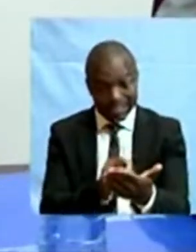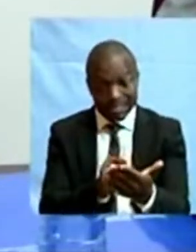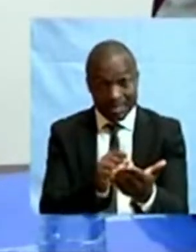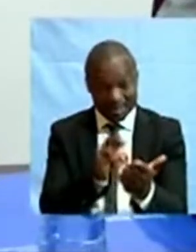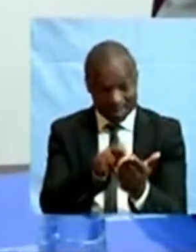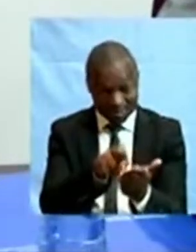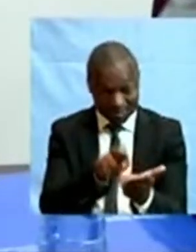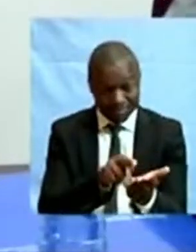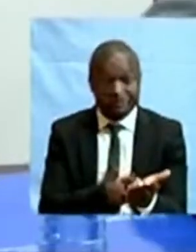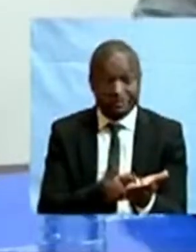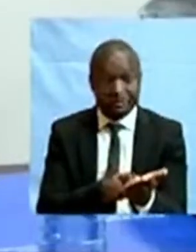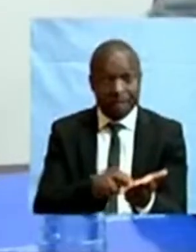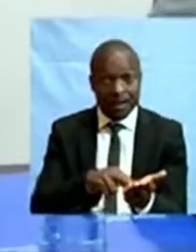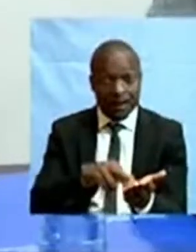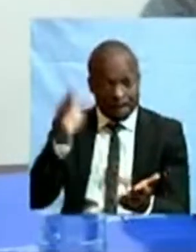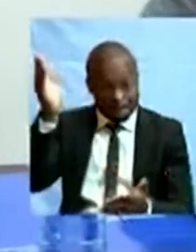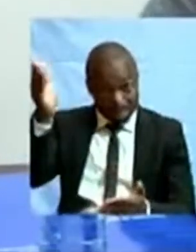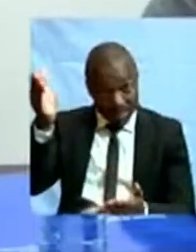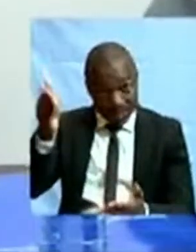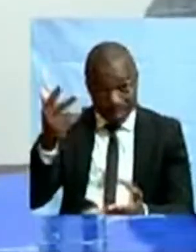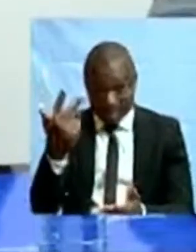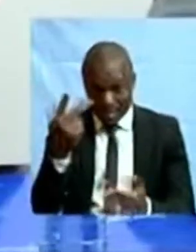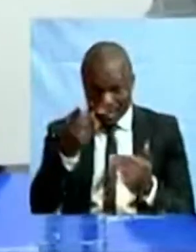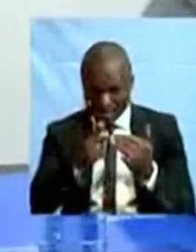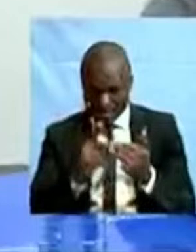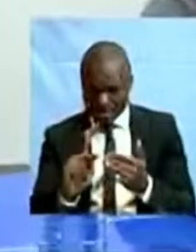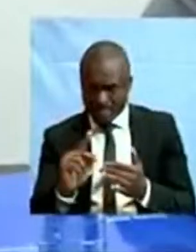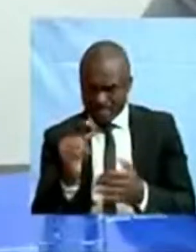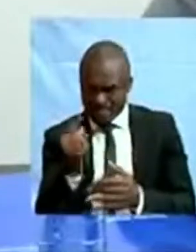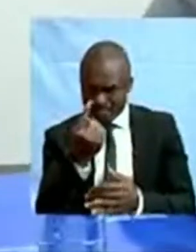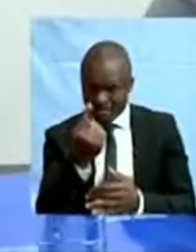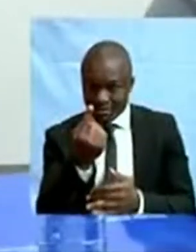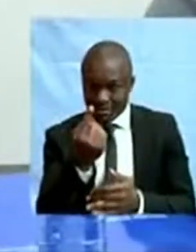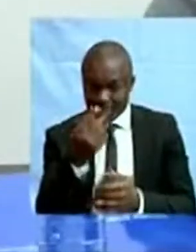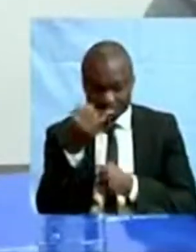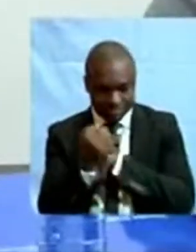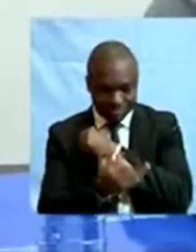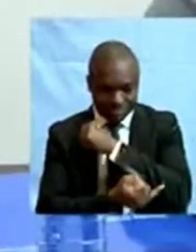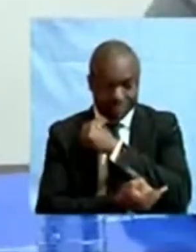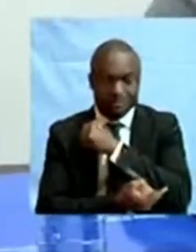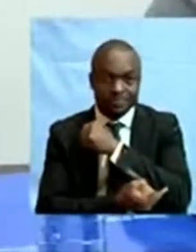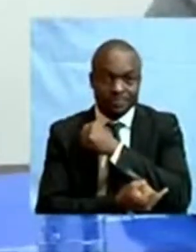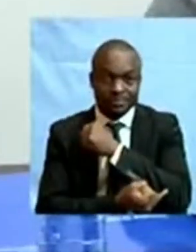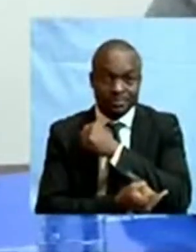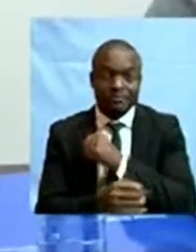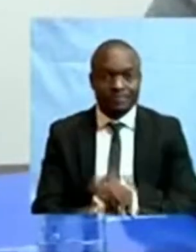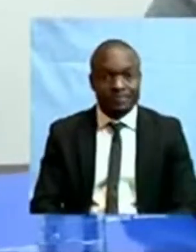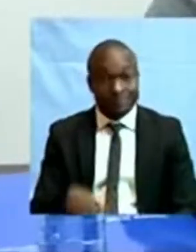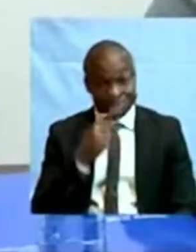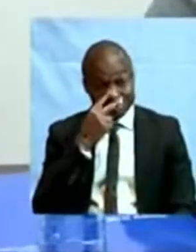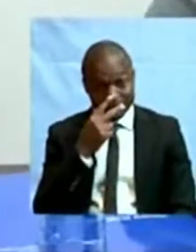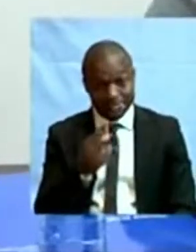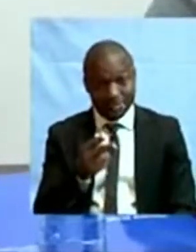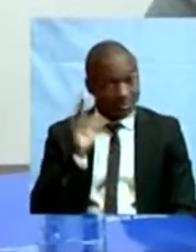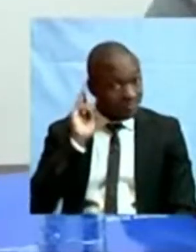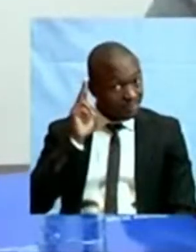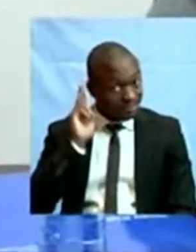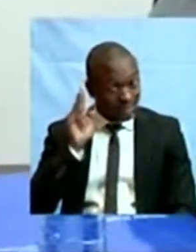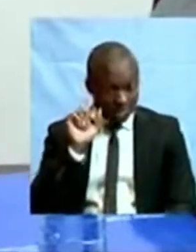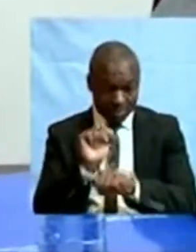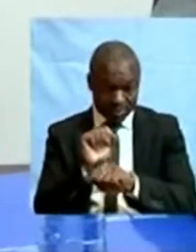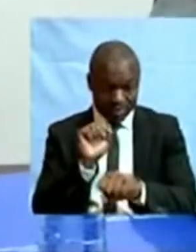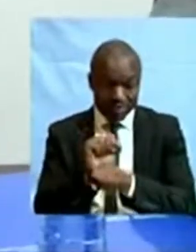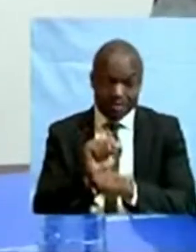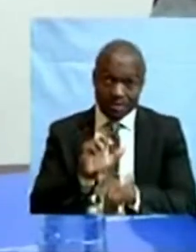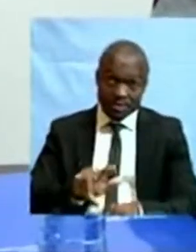presentation. Our presentation will be in three parts. The first part is the introduction. Basically, we'll look at the background, which is the performance of